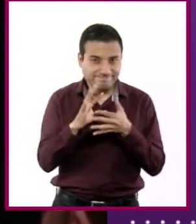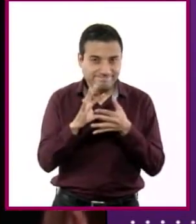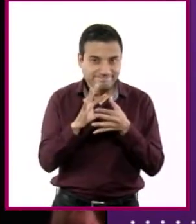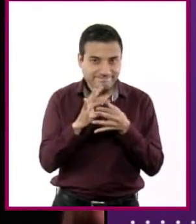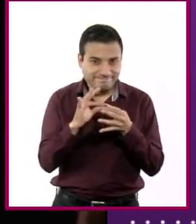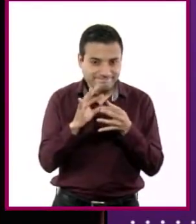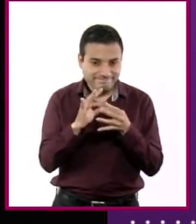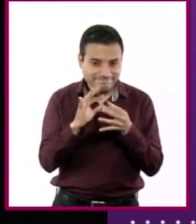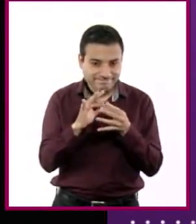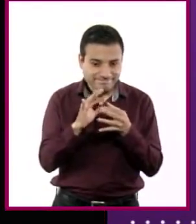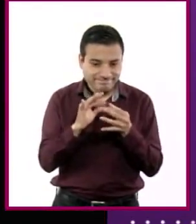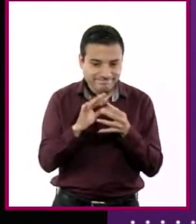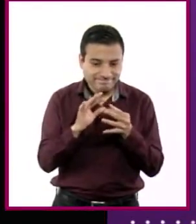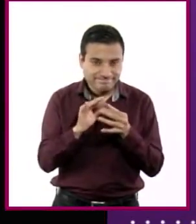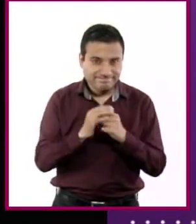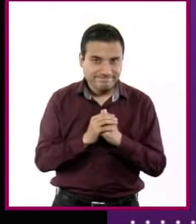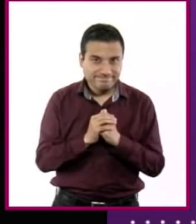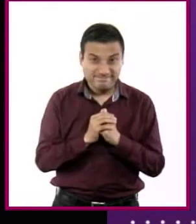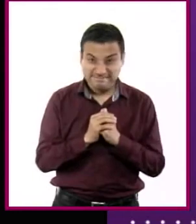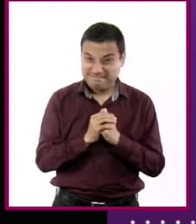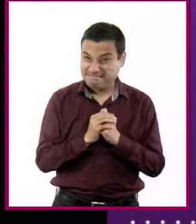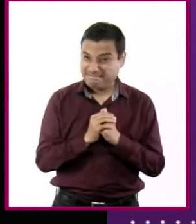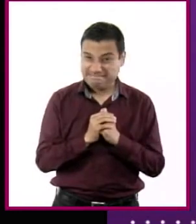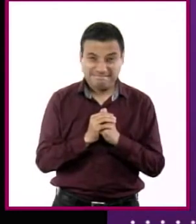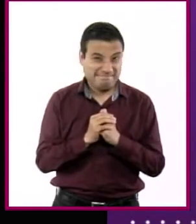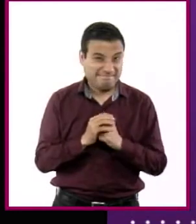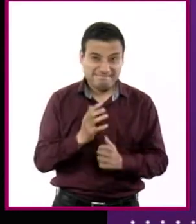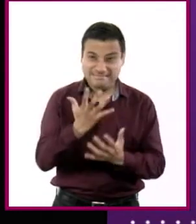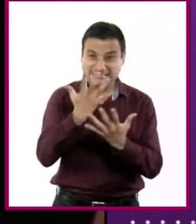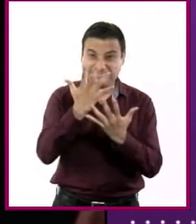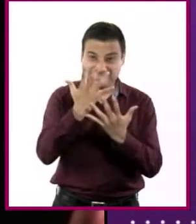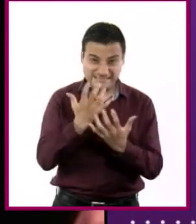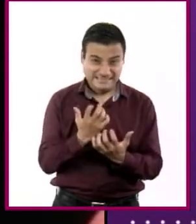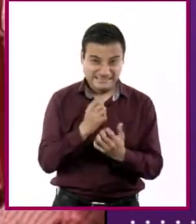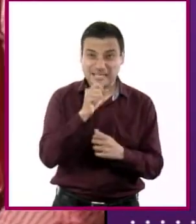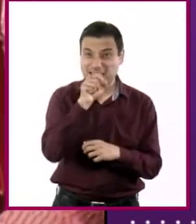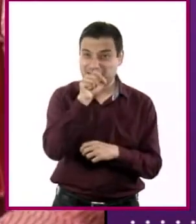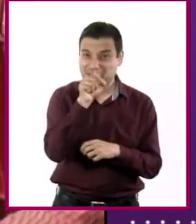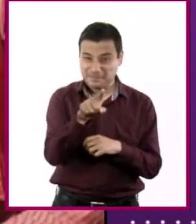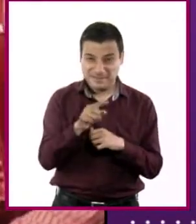And it is not so happy either.